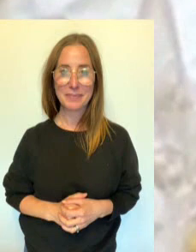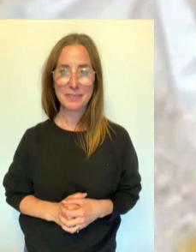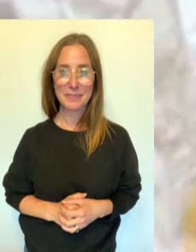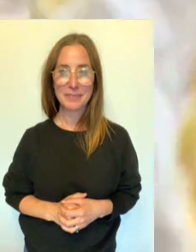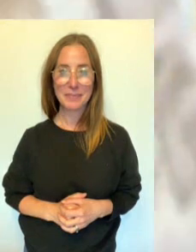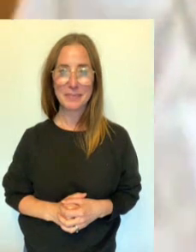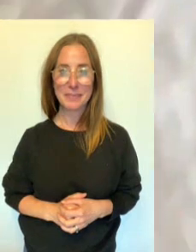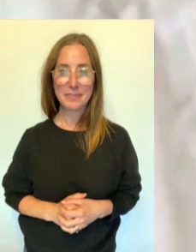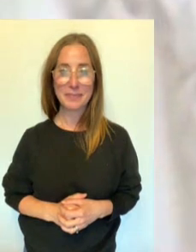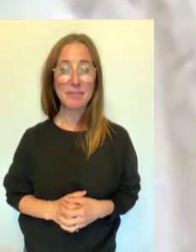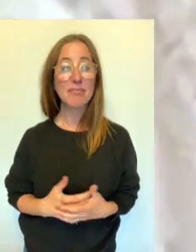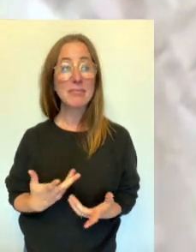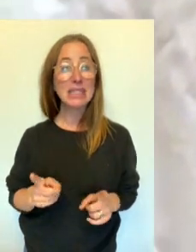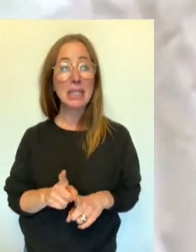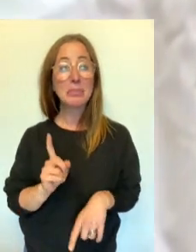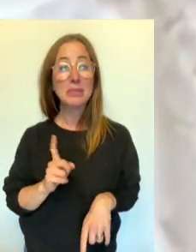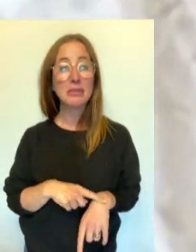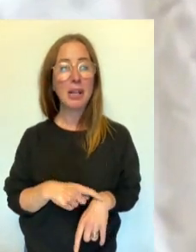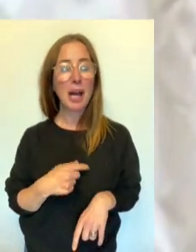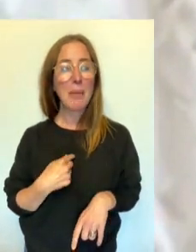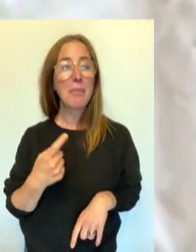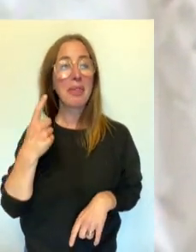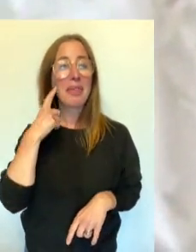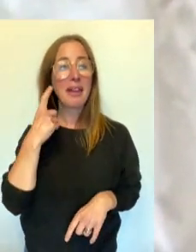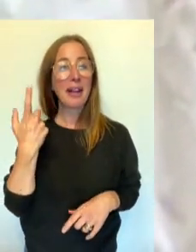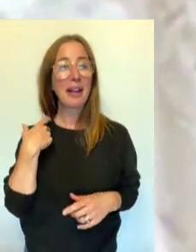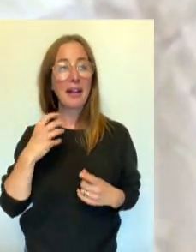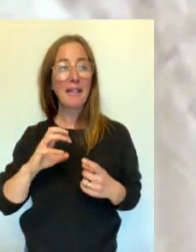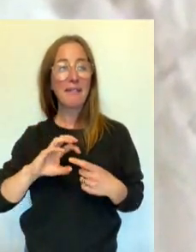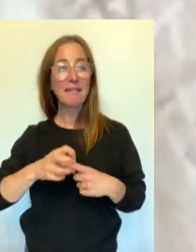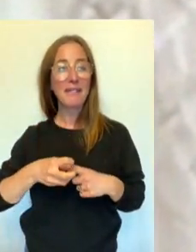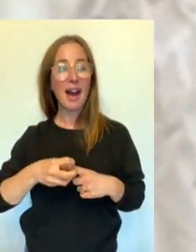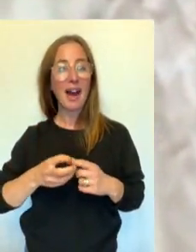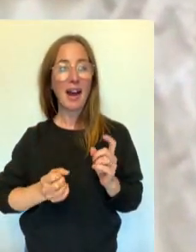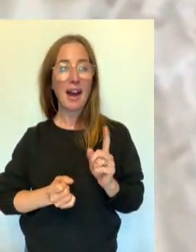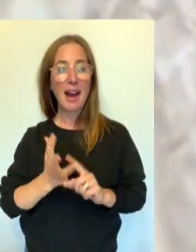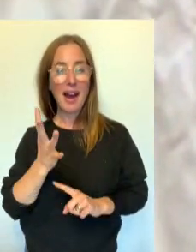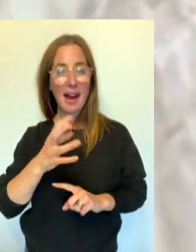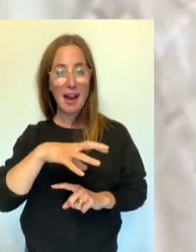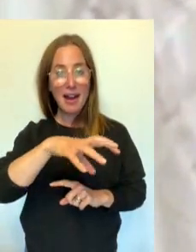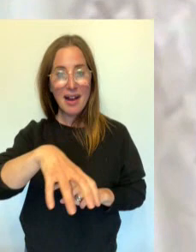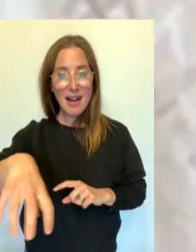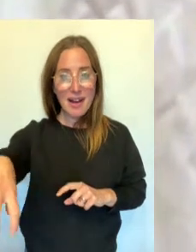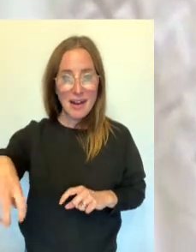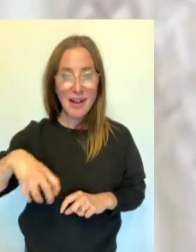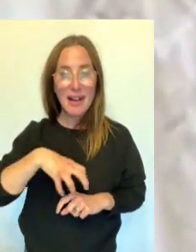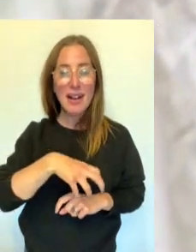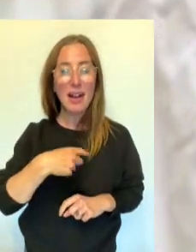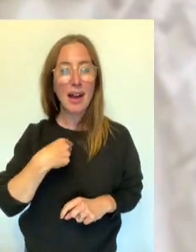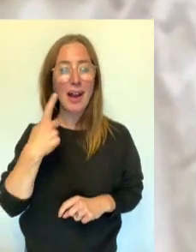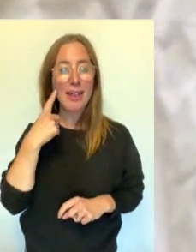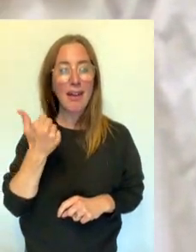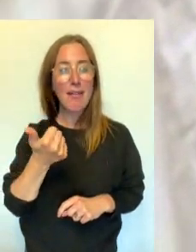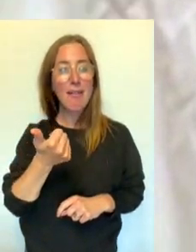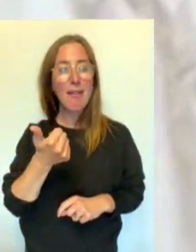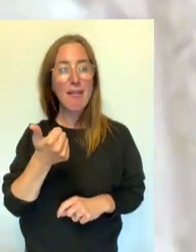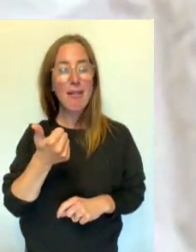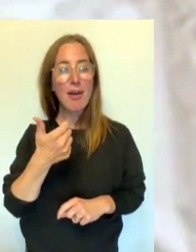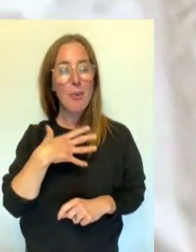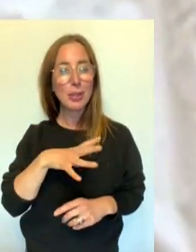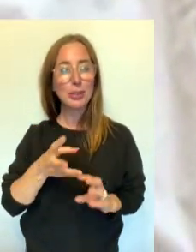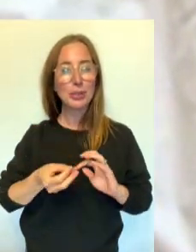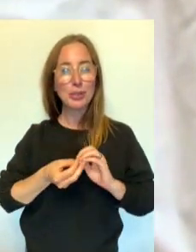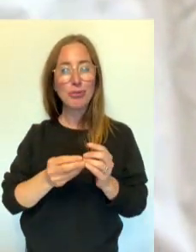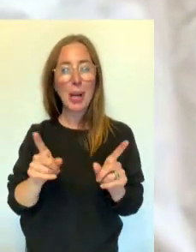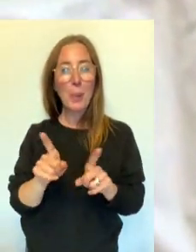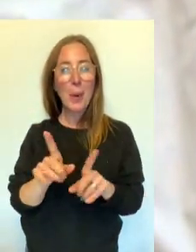And what I was also thinking was, we have our fire, but it would be quite nice to create some people around the fire,